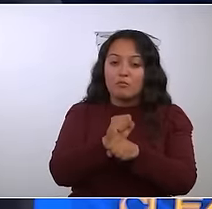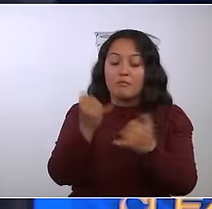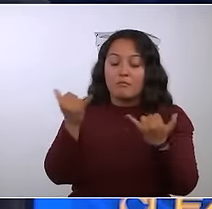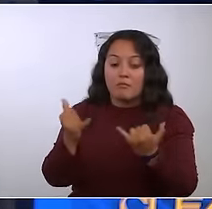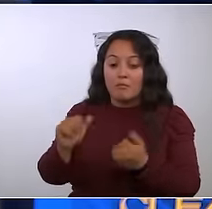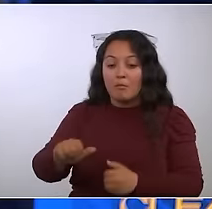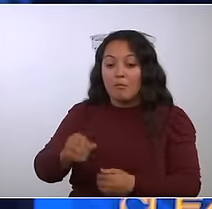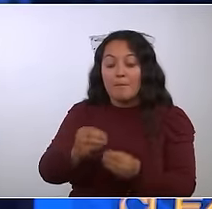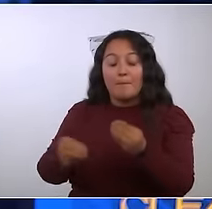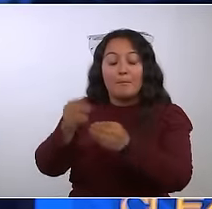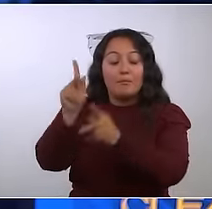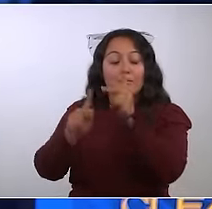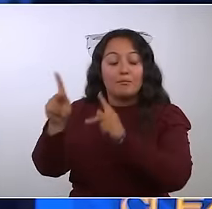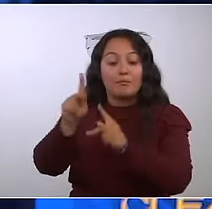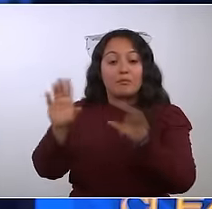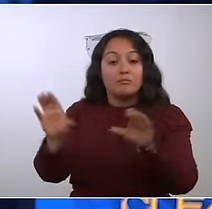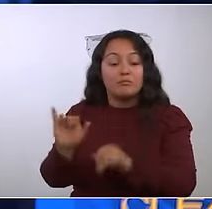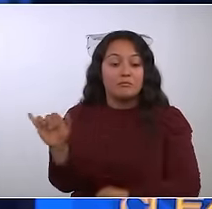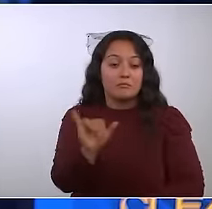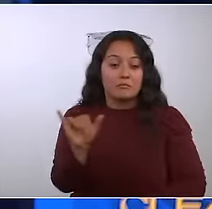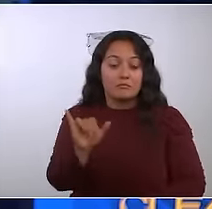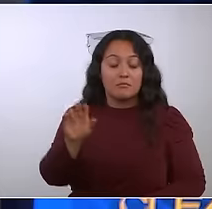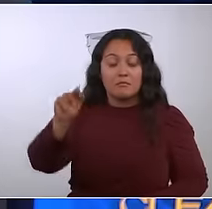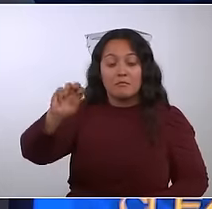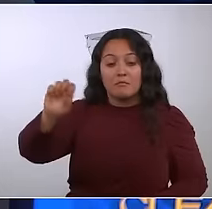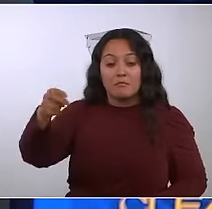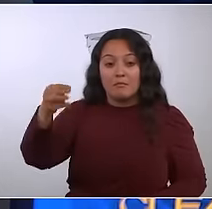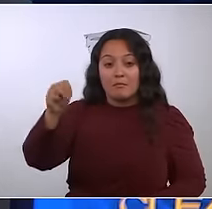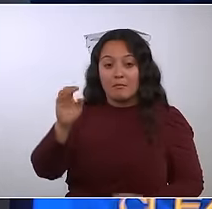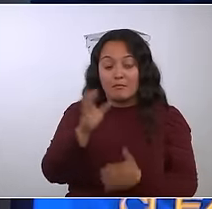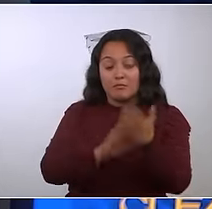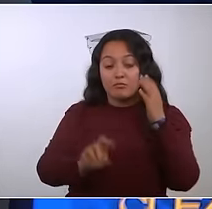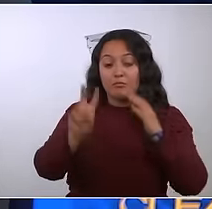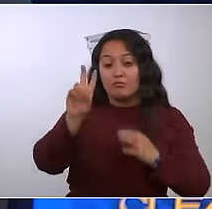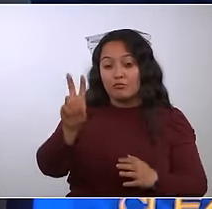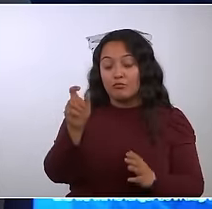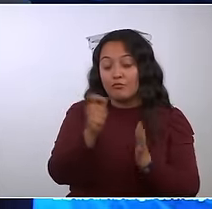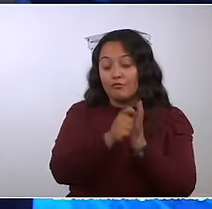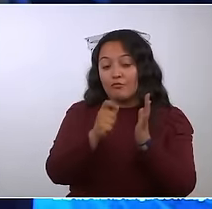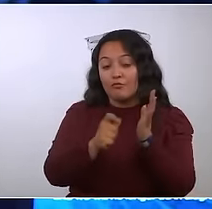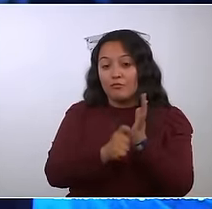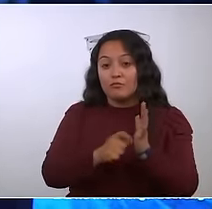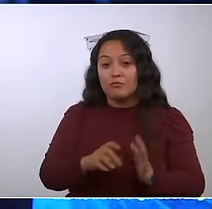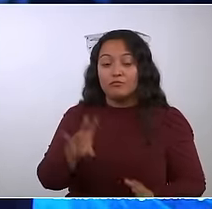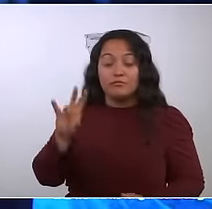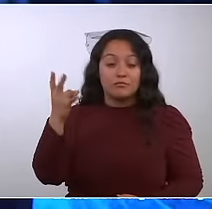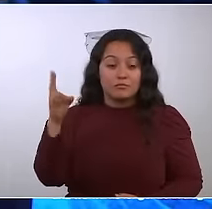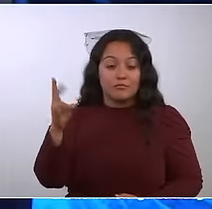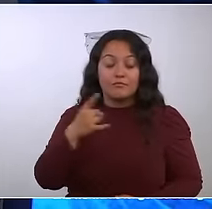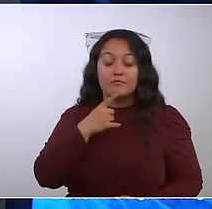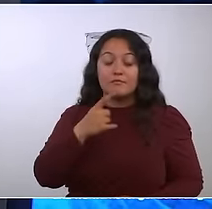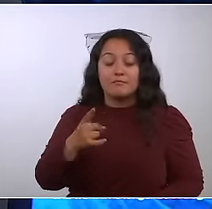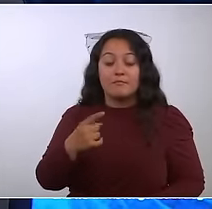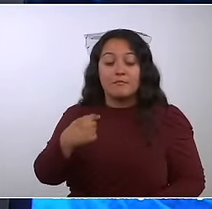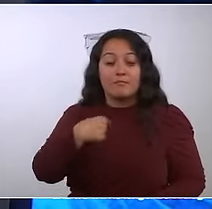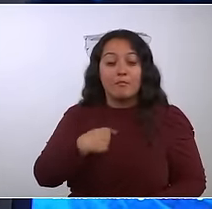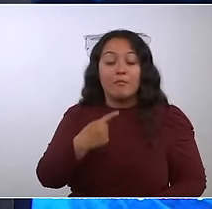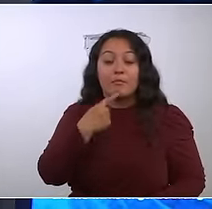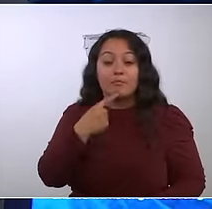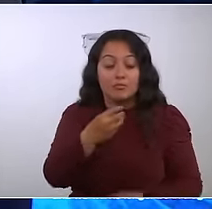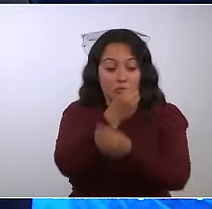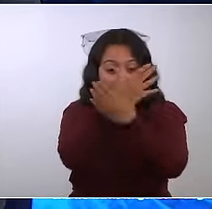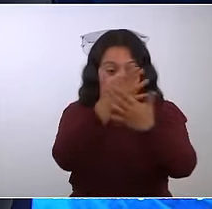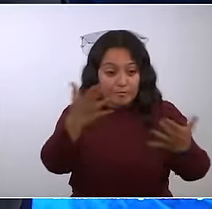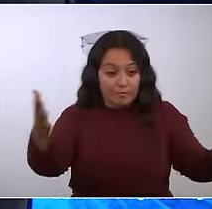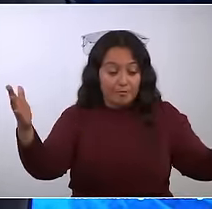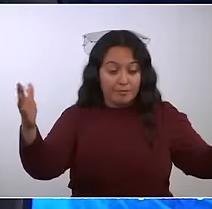in the second chapter of Nehemiah states, en Nehemías 2:17 dice, then I said to them, les dije pues, you see